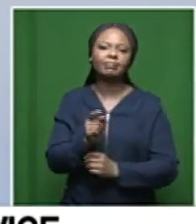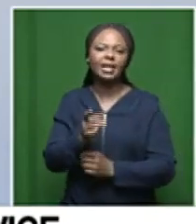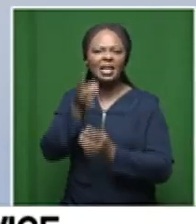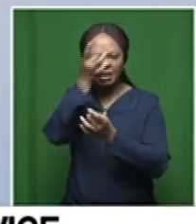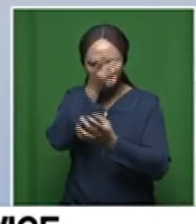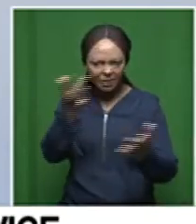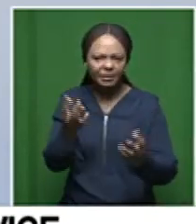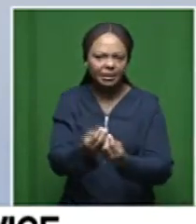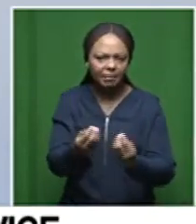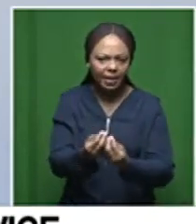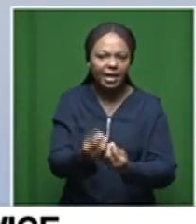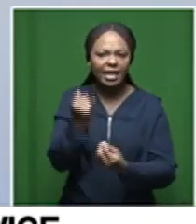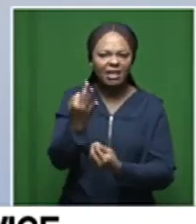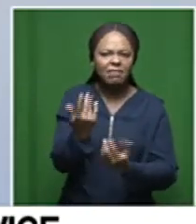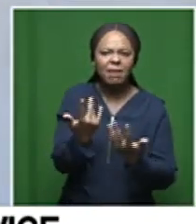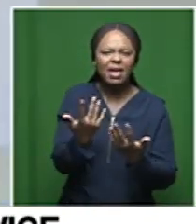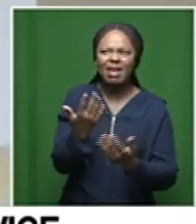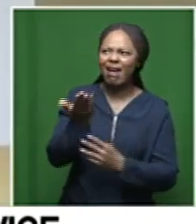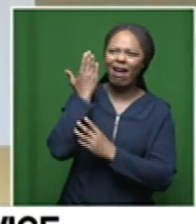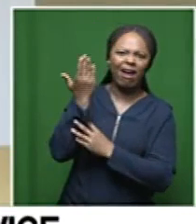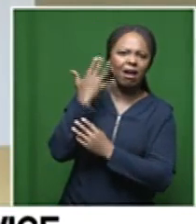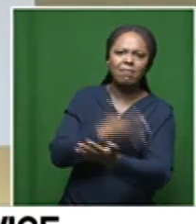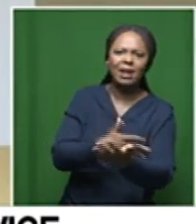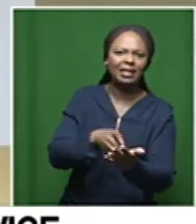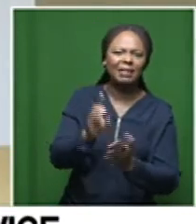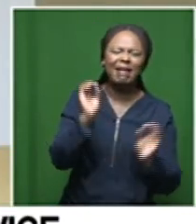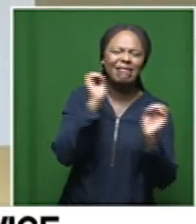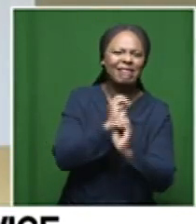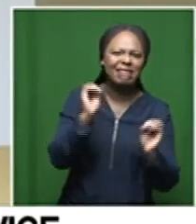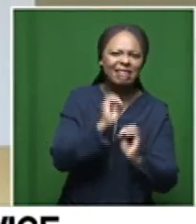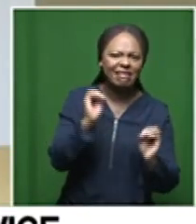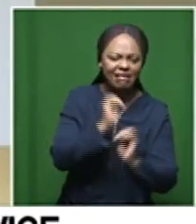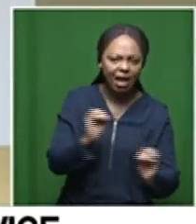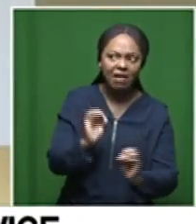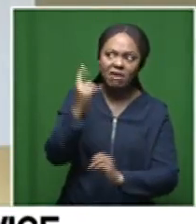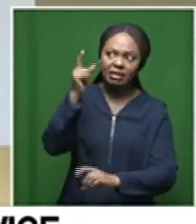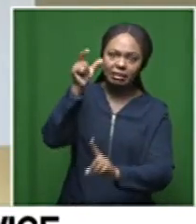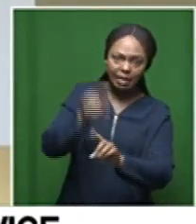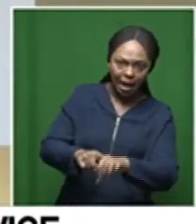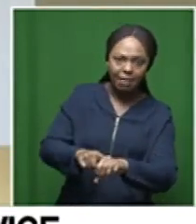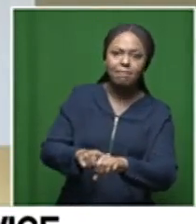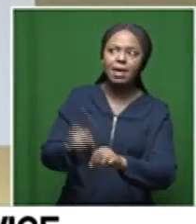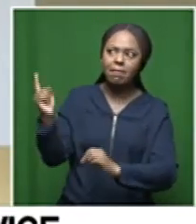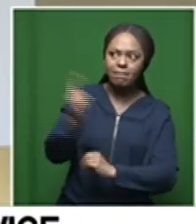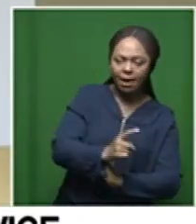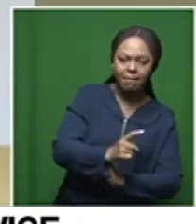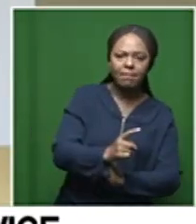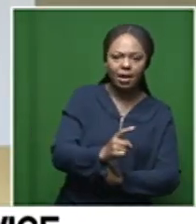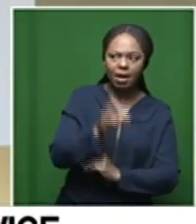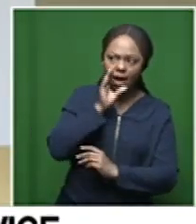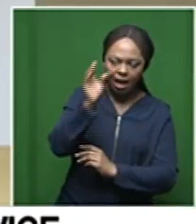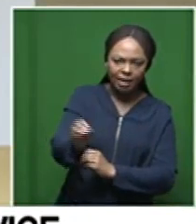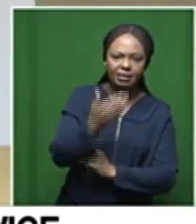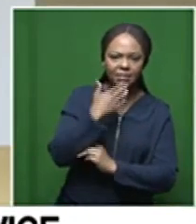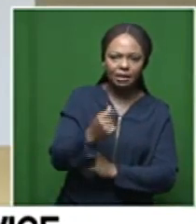are new donors, who are presenting for the first time, we do require that they come back to donate a second unit before we